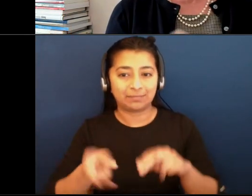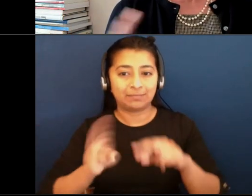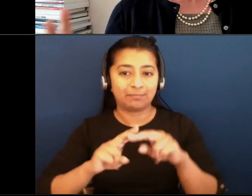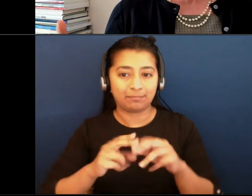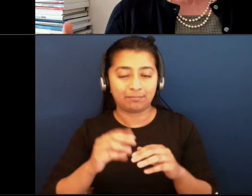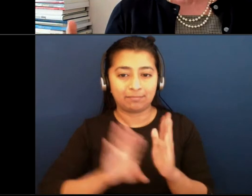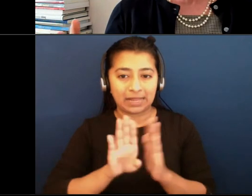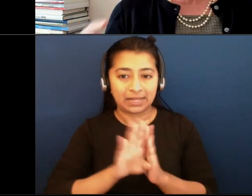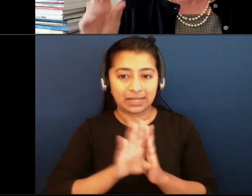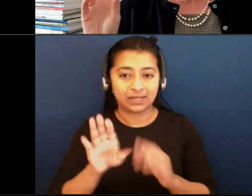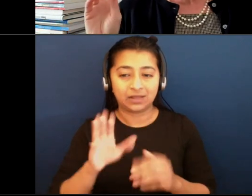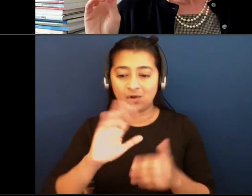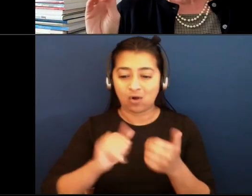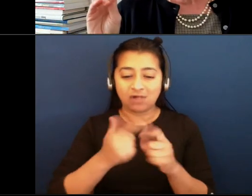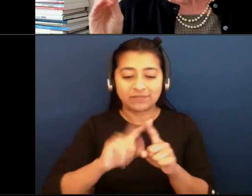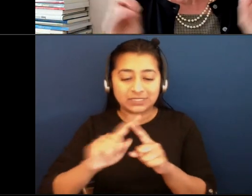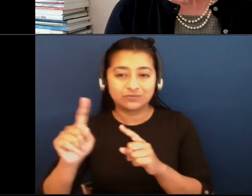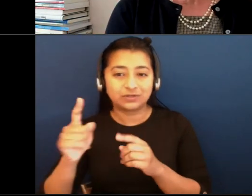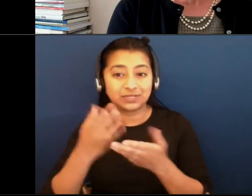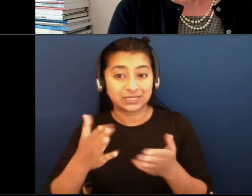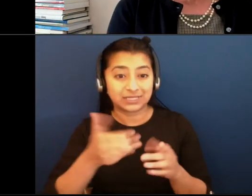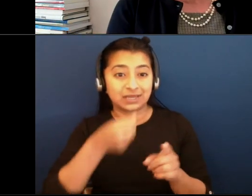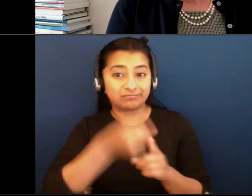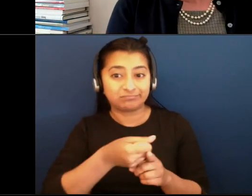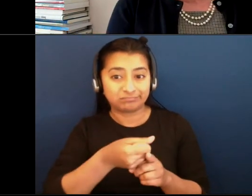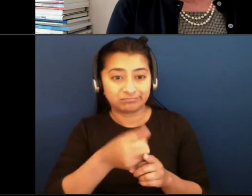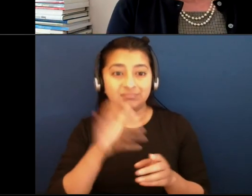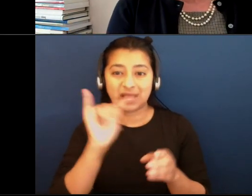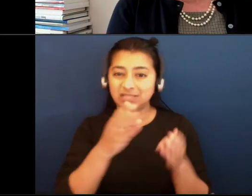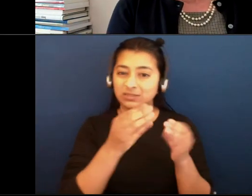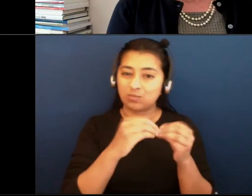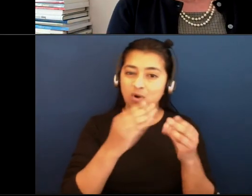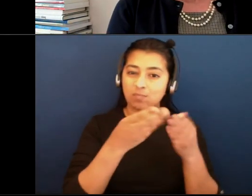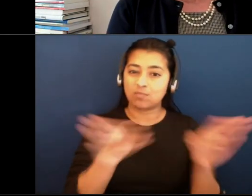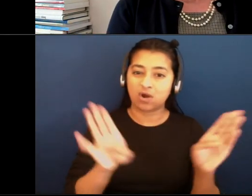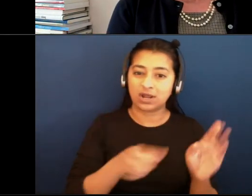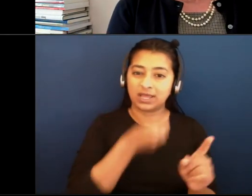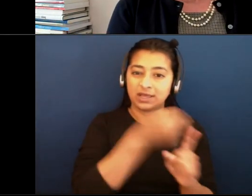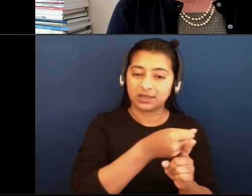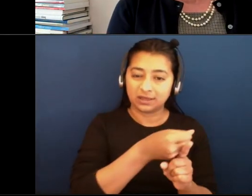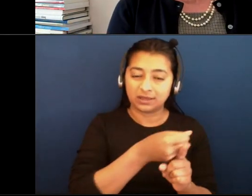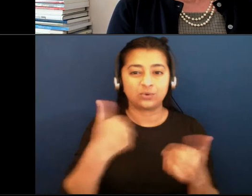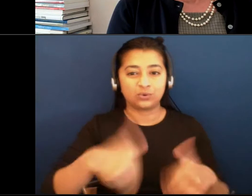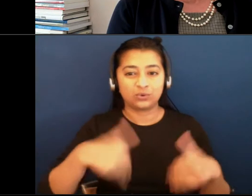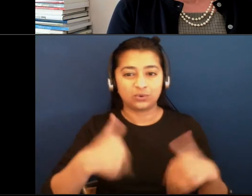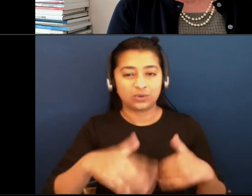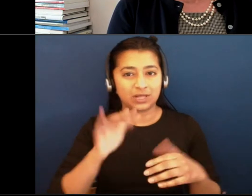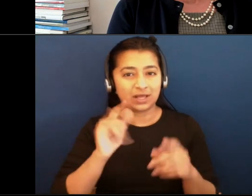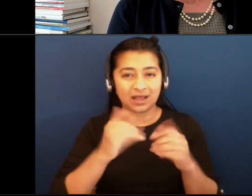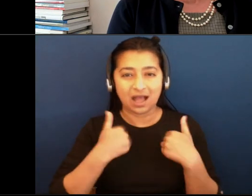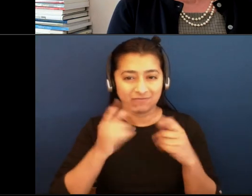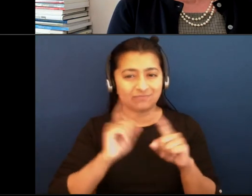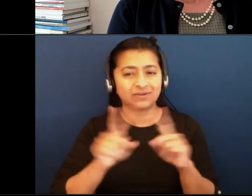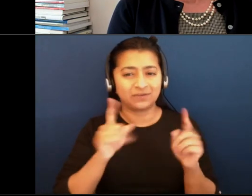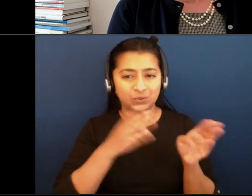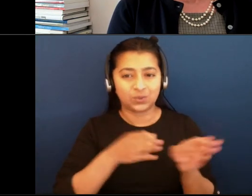you know, byproducts that are in, you know, broader impacts. You know, I think there's a lot of different ways in which